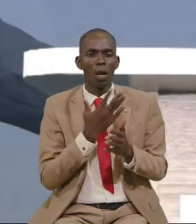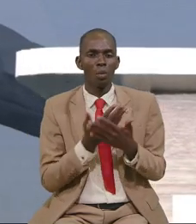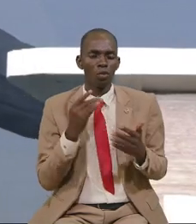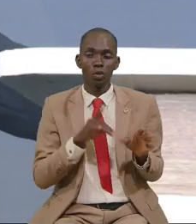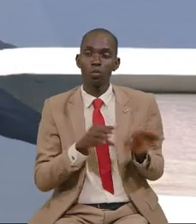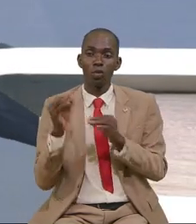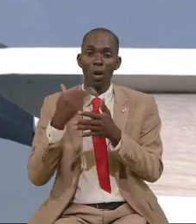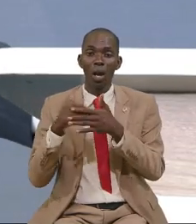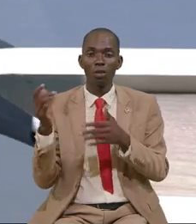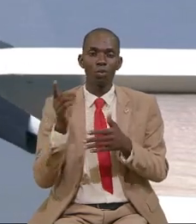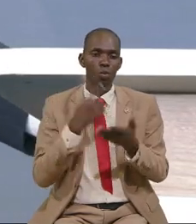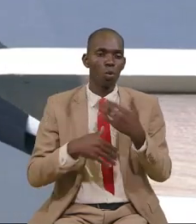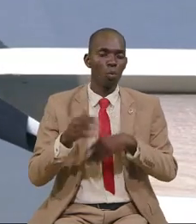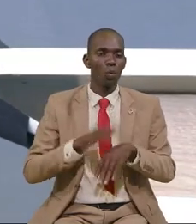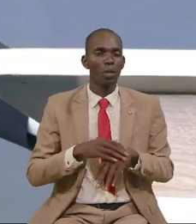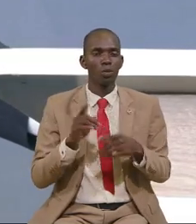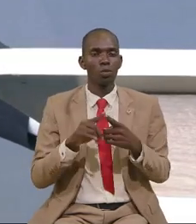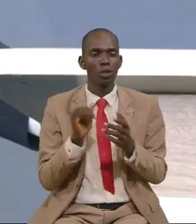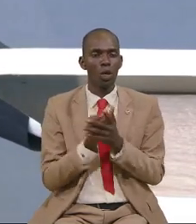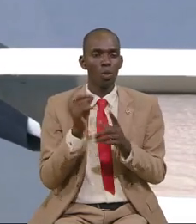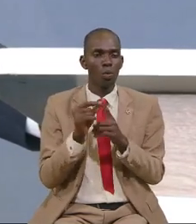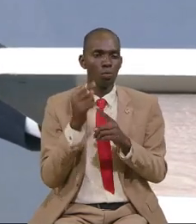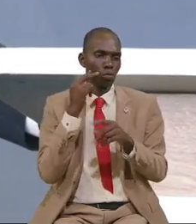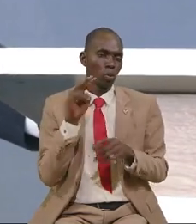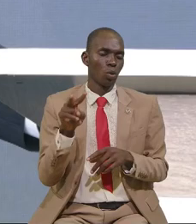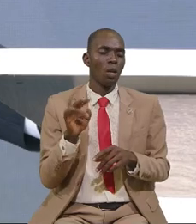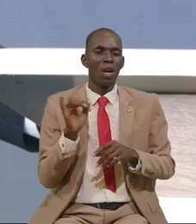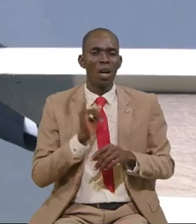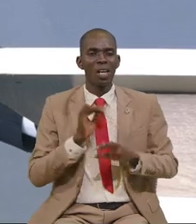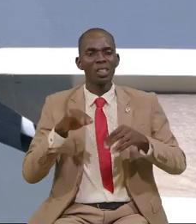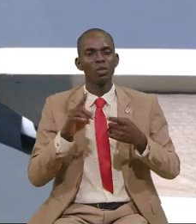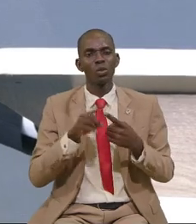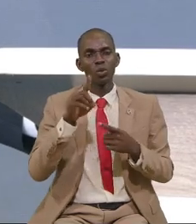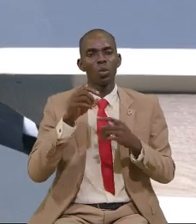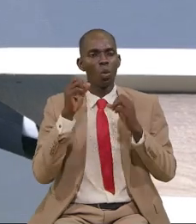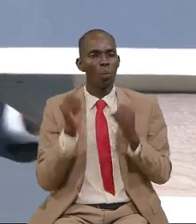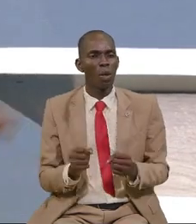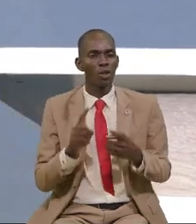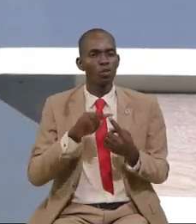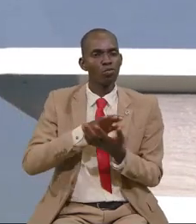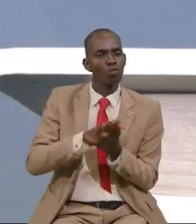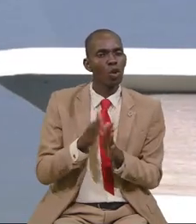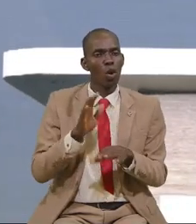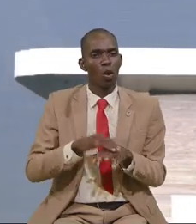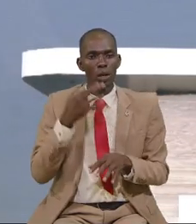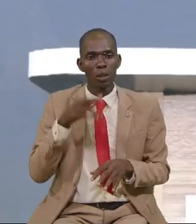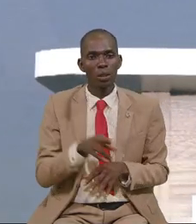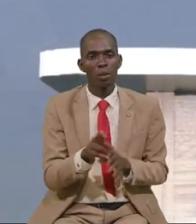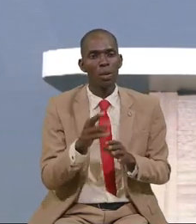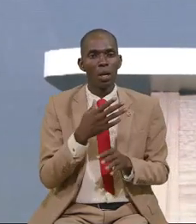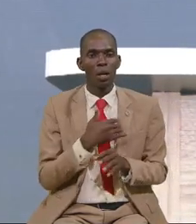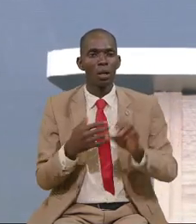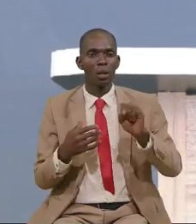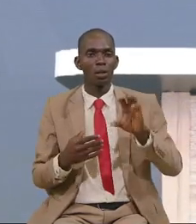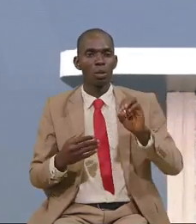give unto you power to tread on serpents and scorpions, and over all the power of